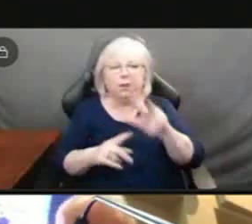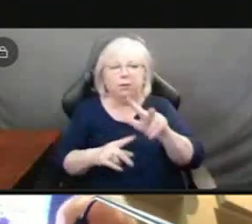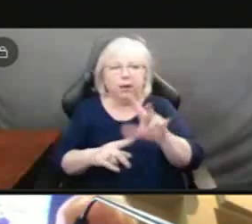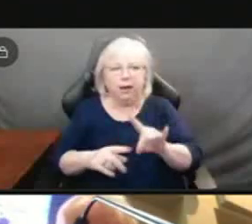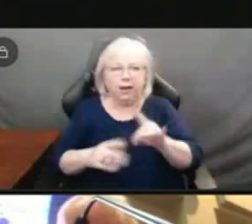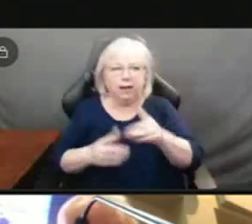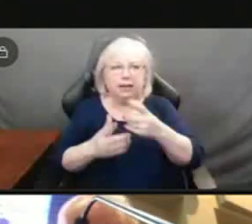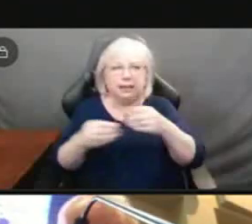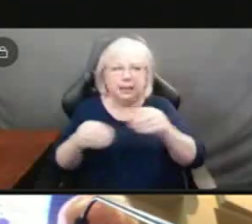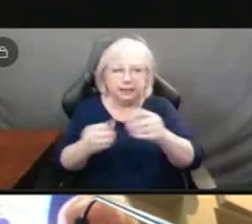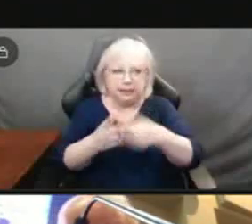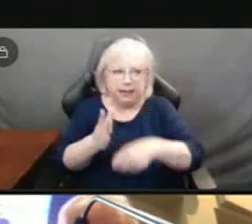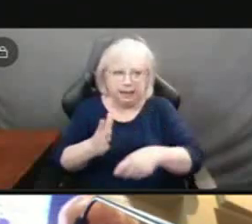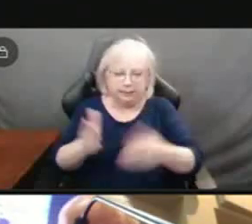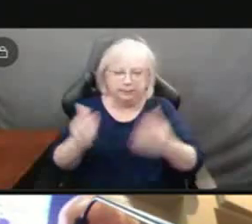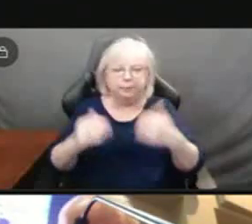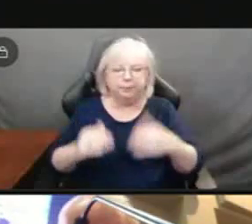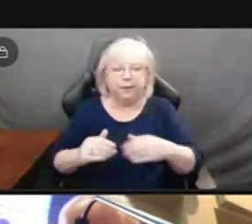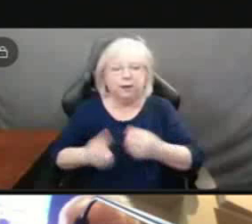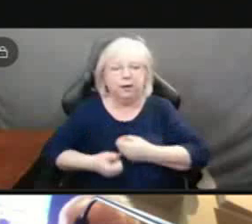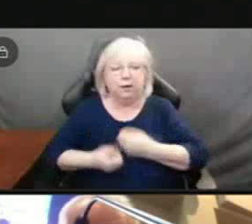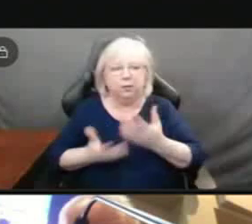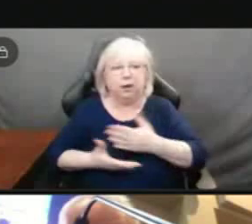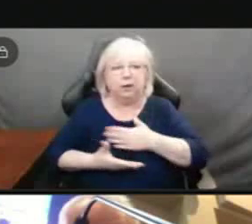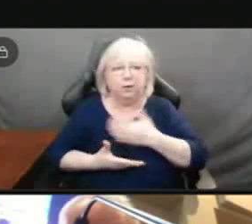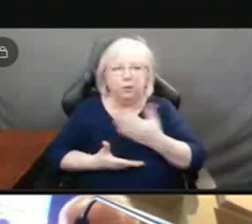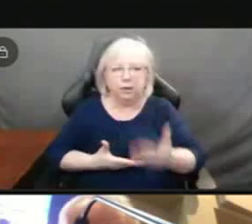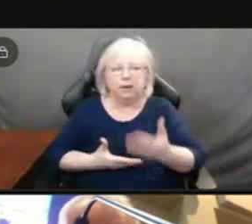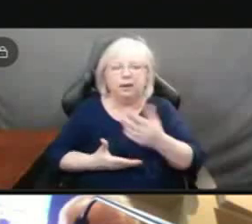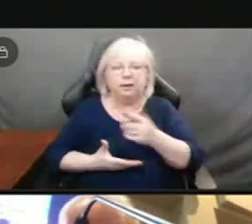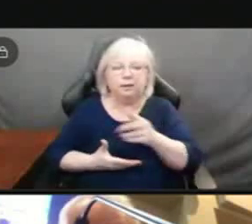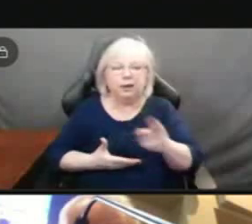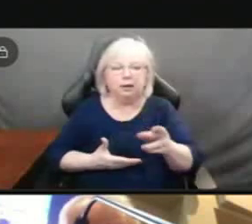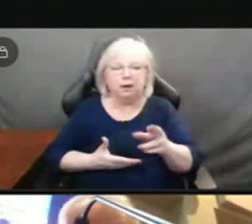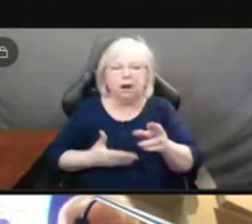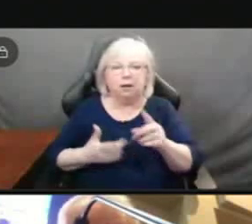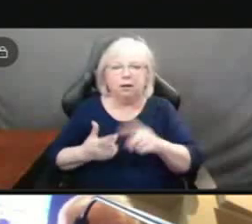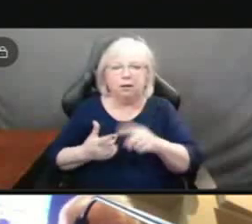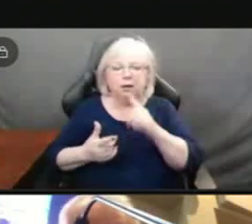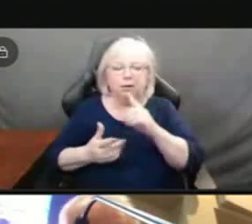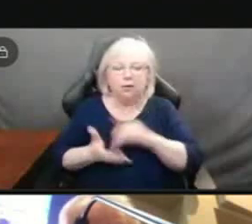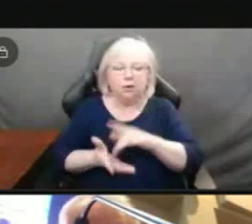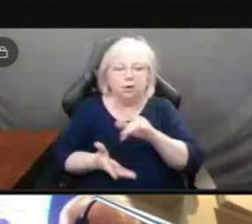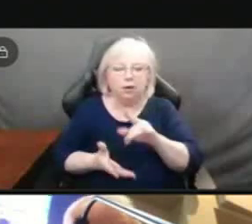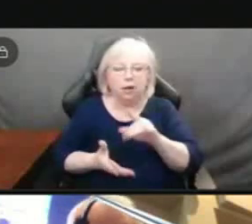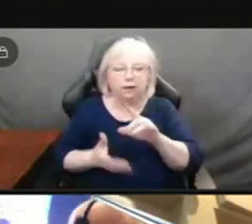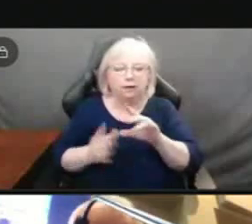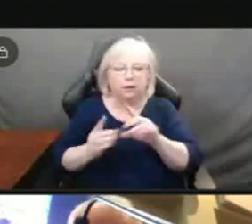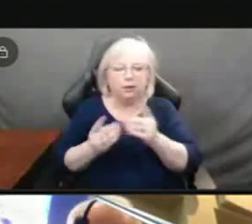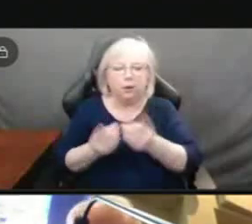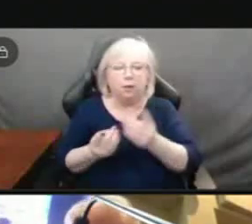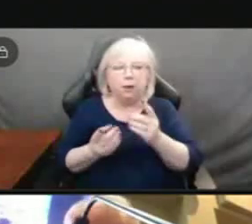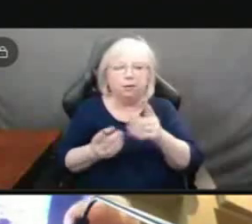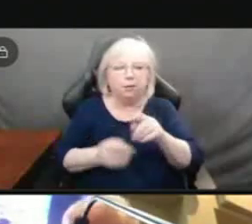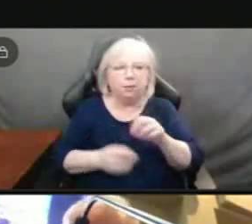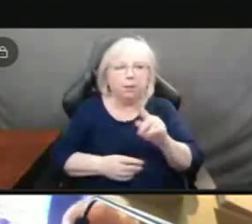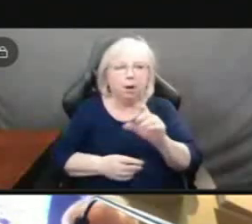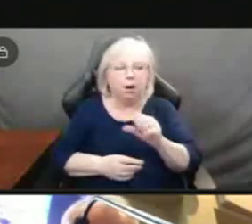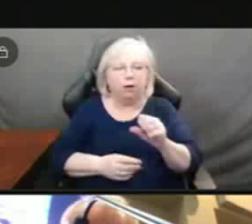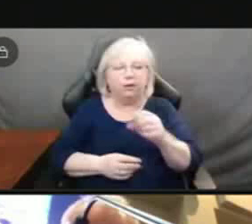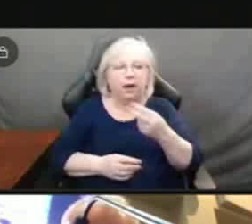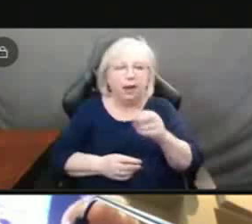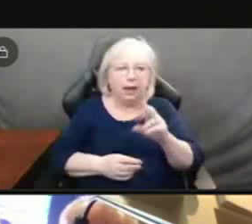tax. A resolution to express the willingness of the city of Little Rock, Arkansas to utilize Arkansas Department of Parks, Heritage,